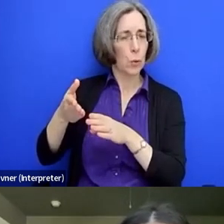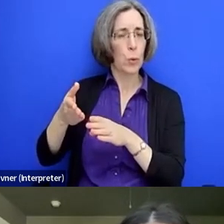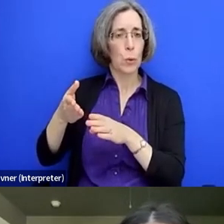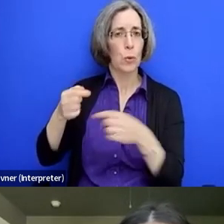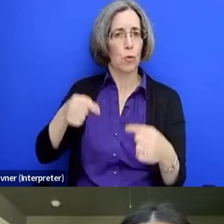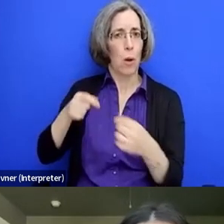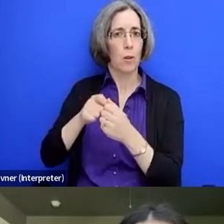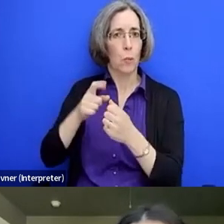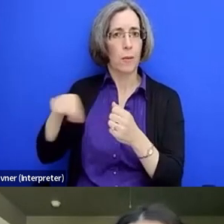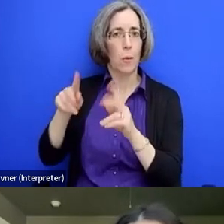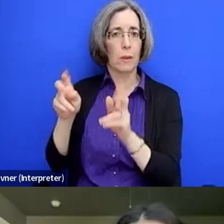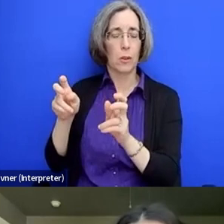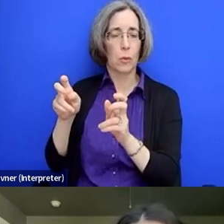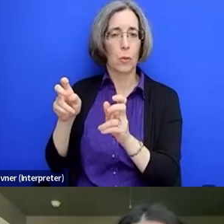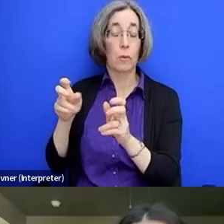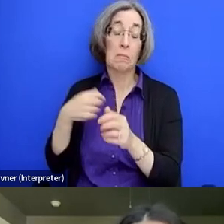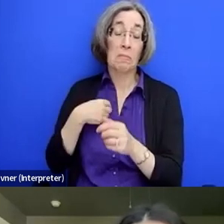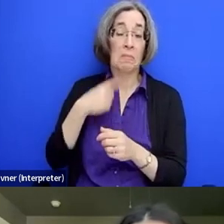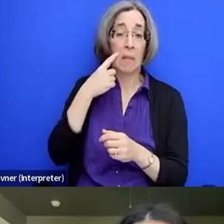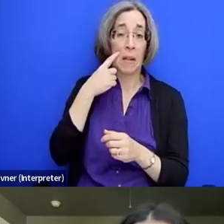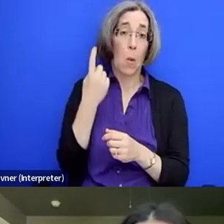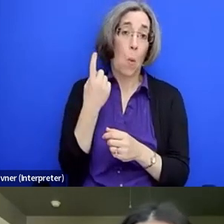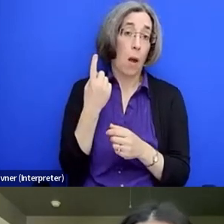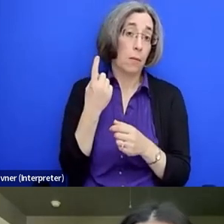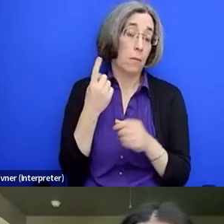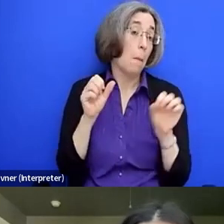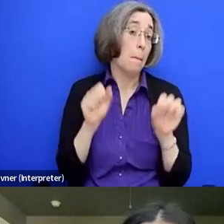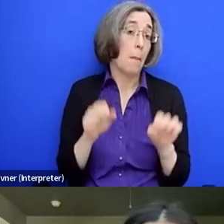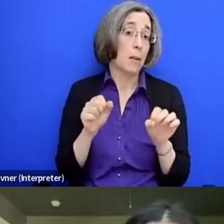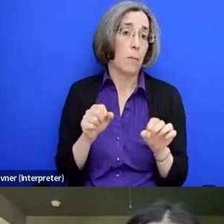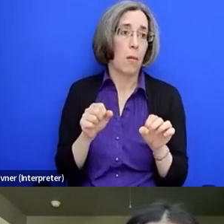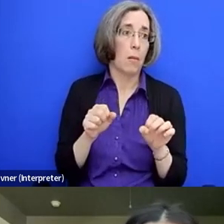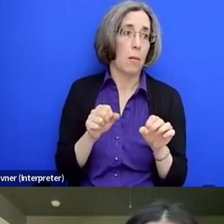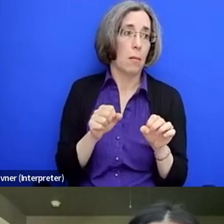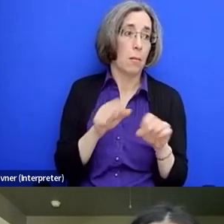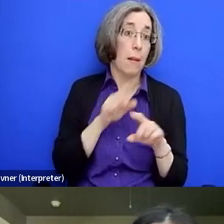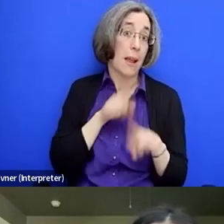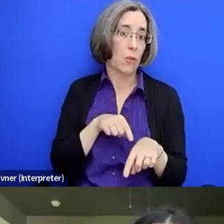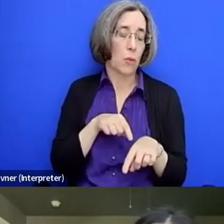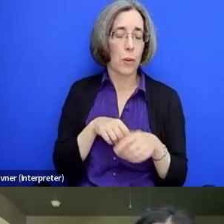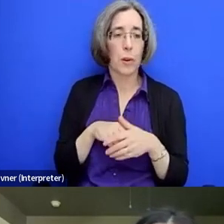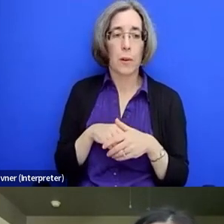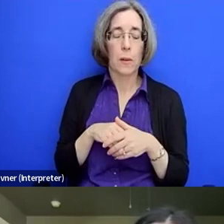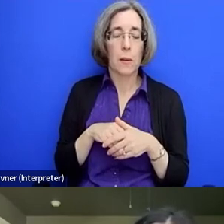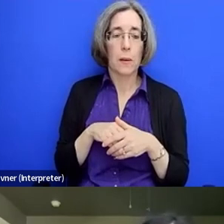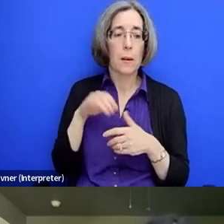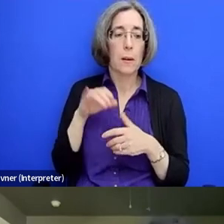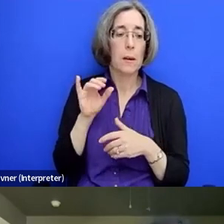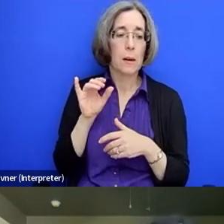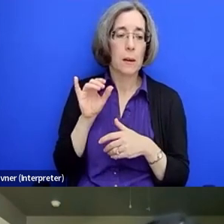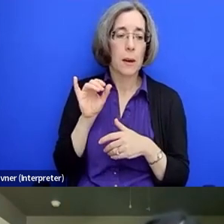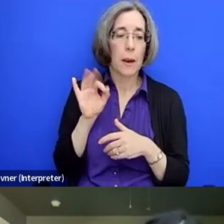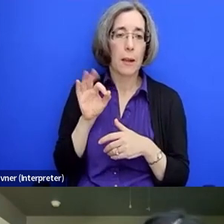think one possible, you know, way that that can happen is if you're, you know, if